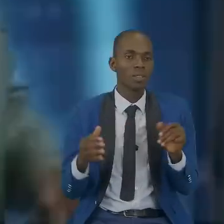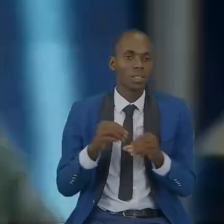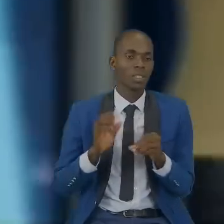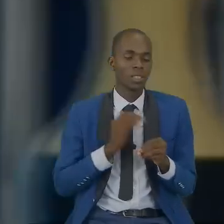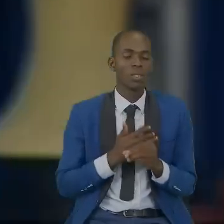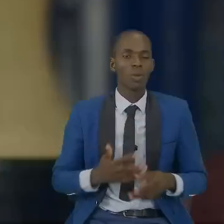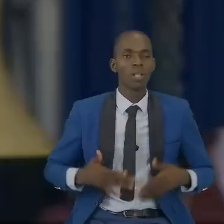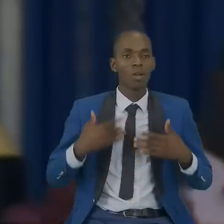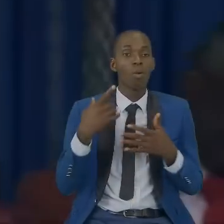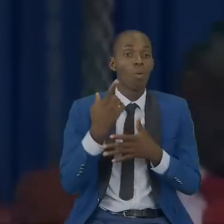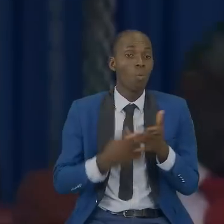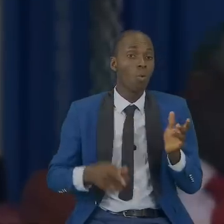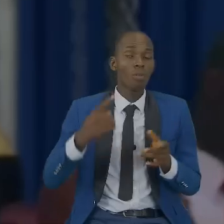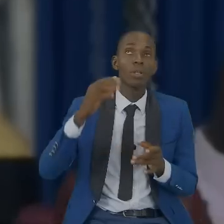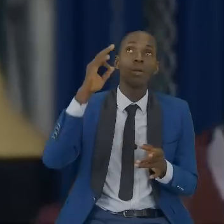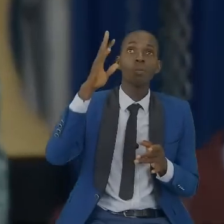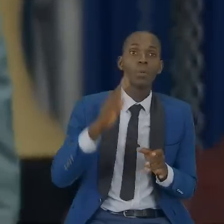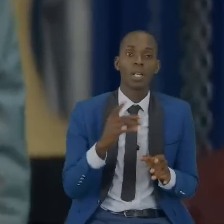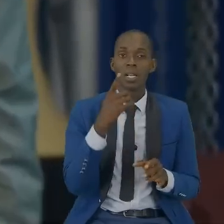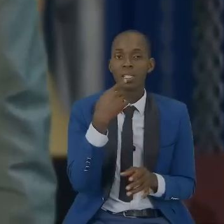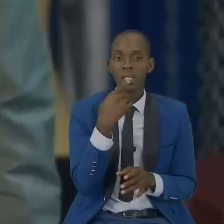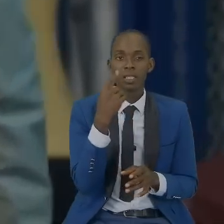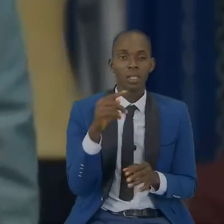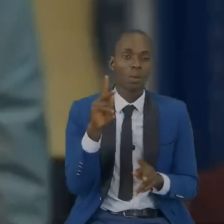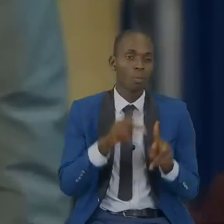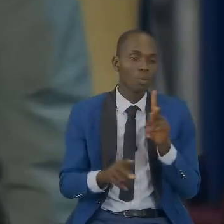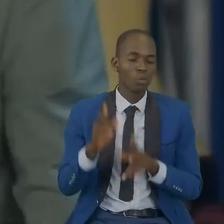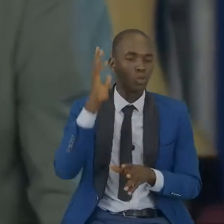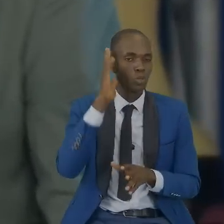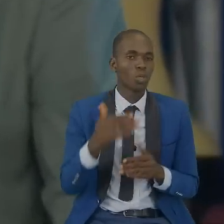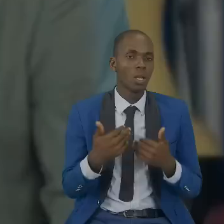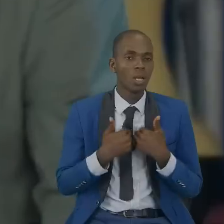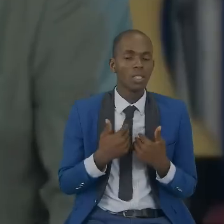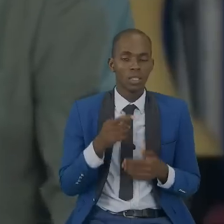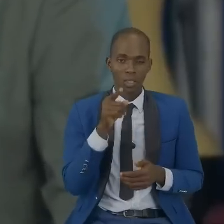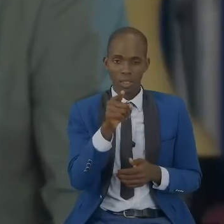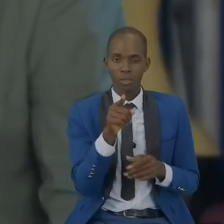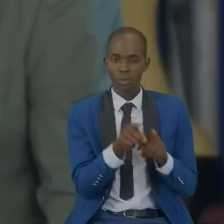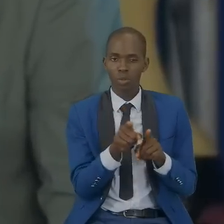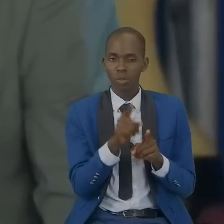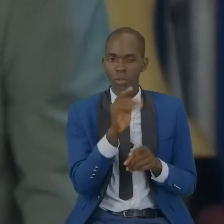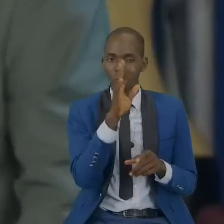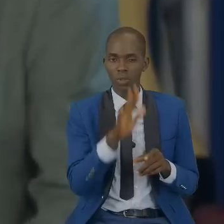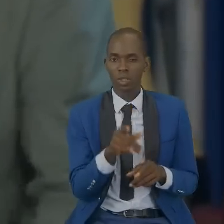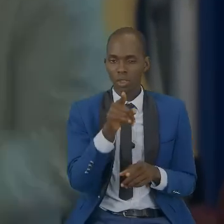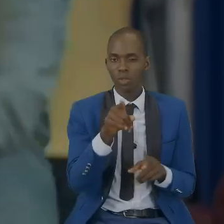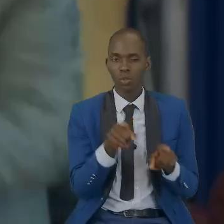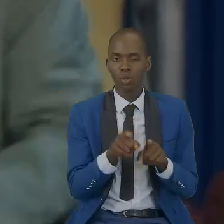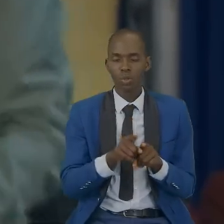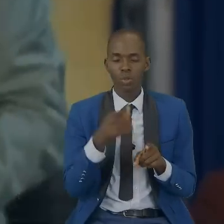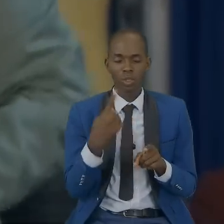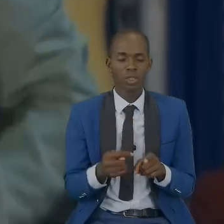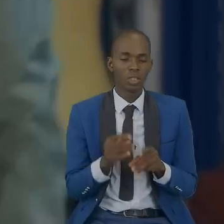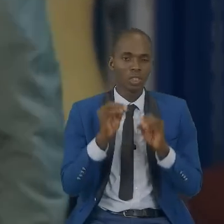the preacher says the people should have, he himself the preacher, he himself the minister, he himself